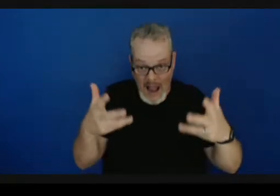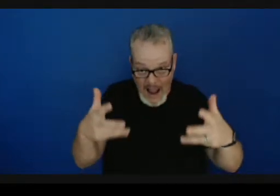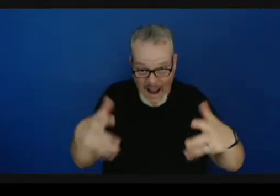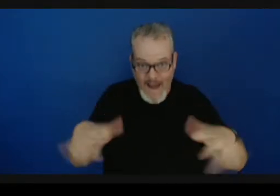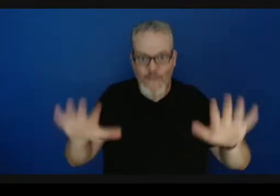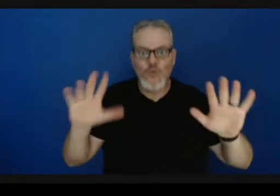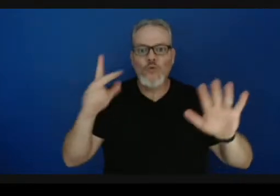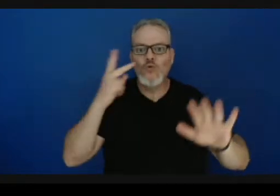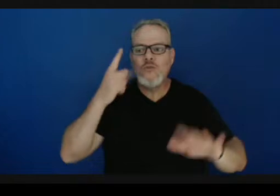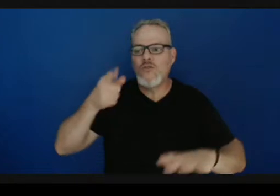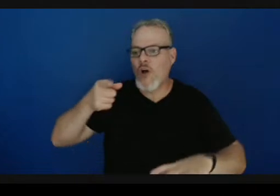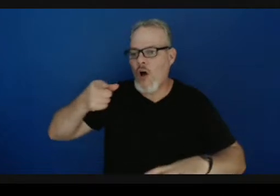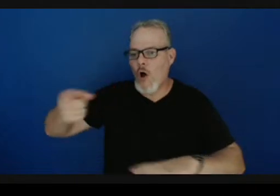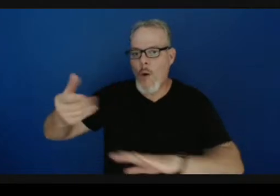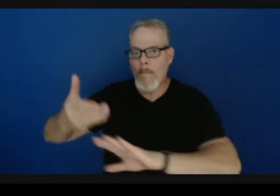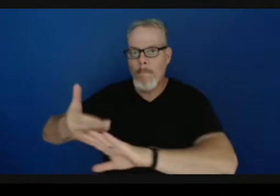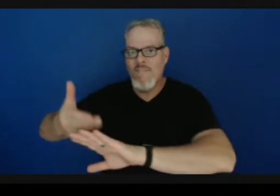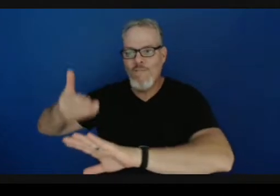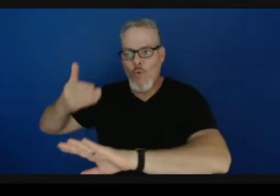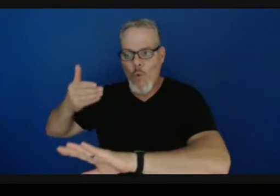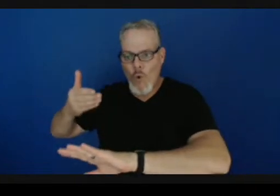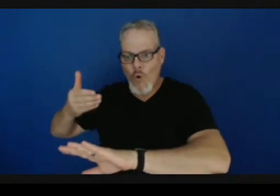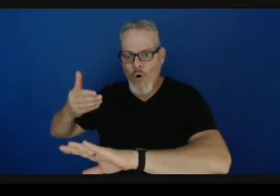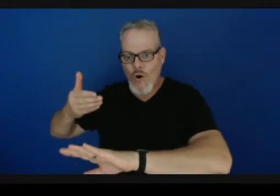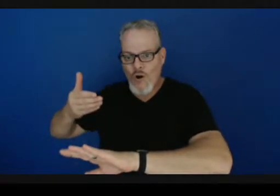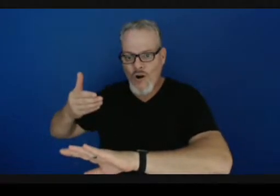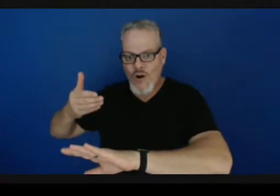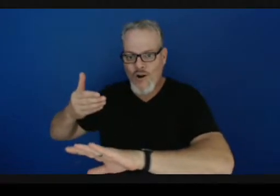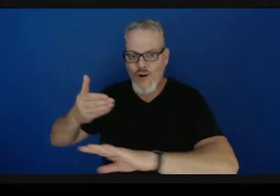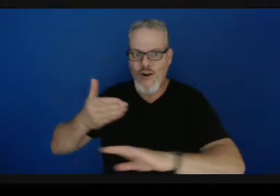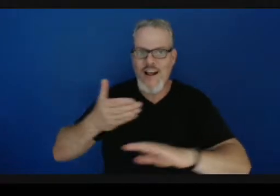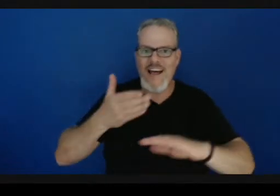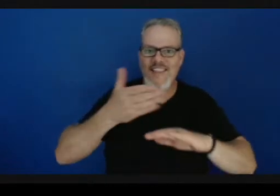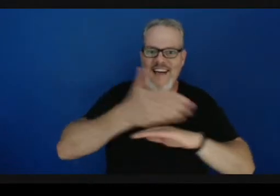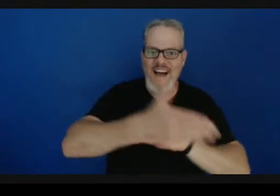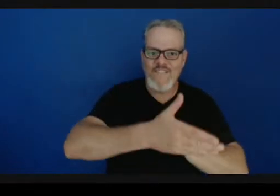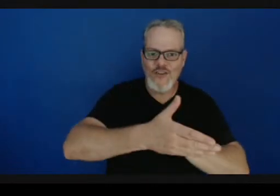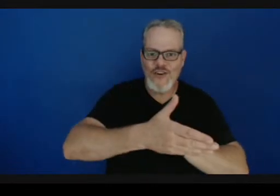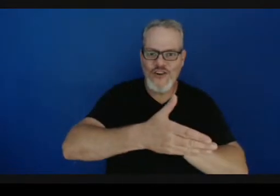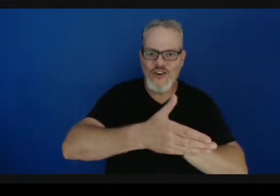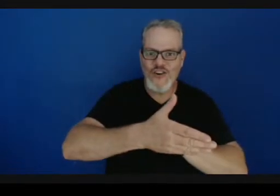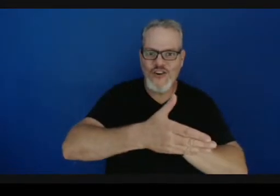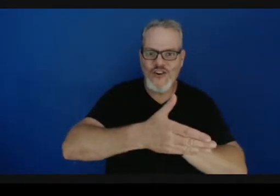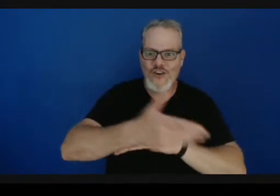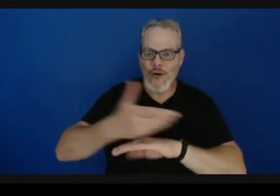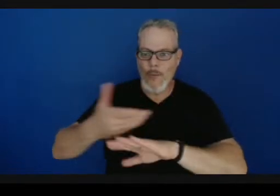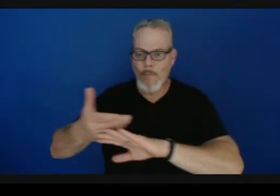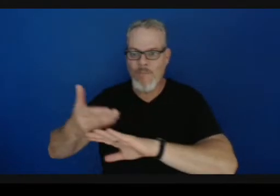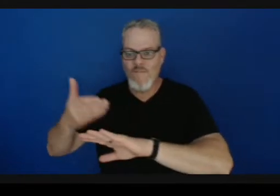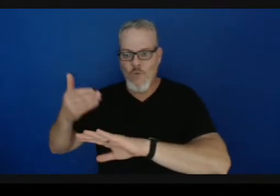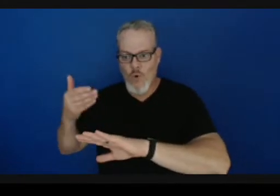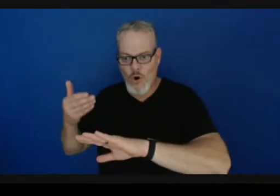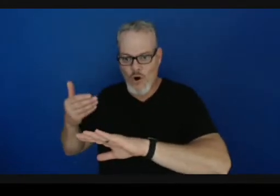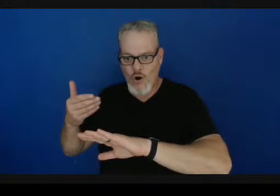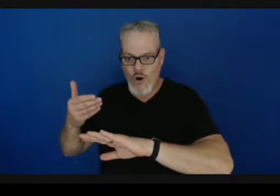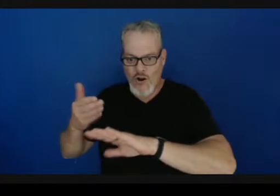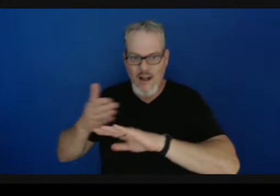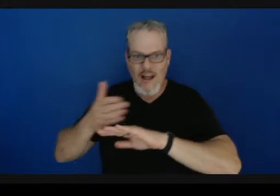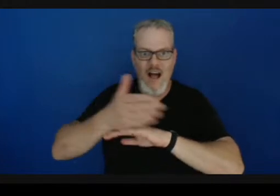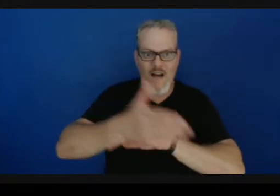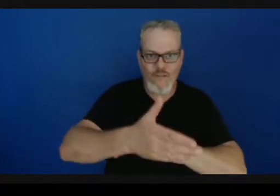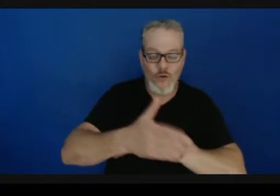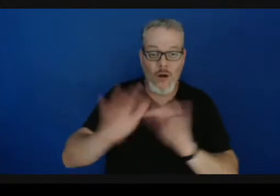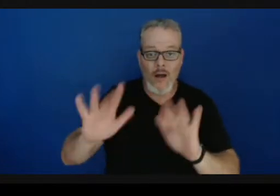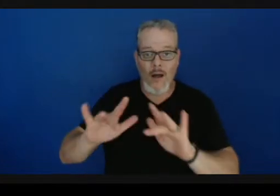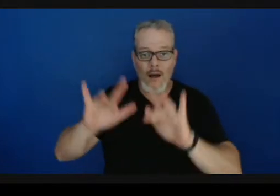before and the after of that caldera. So you can see this lighter gray is how far the